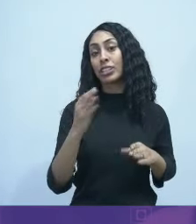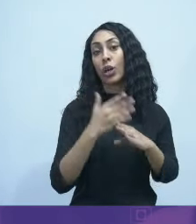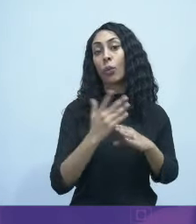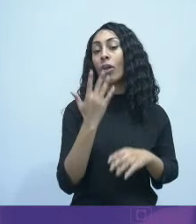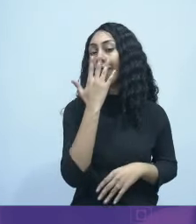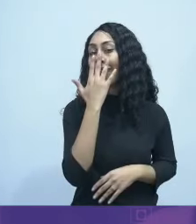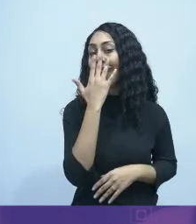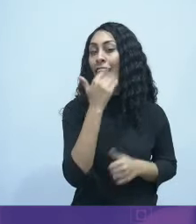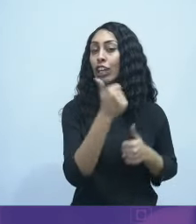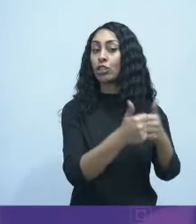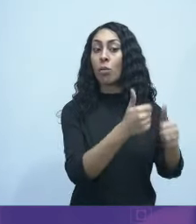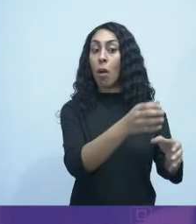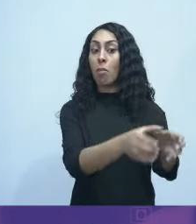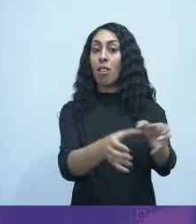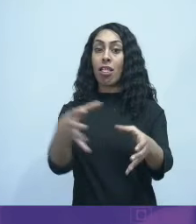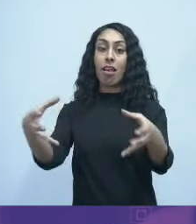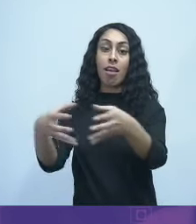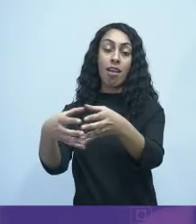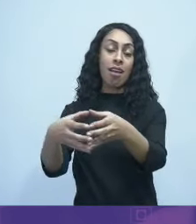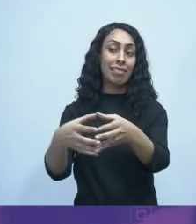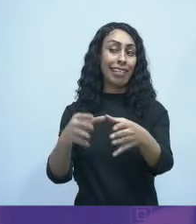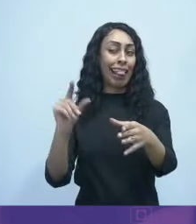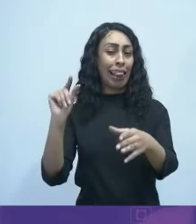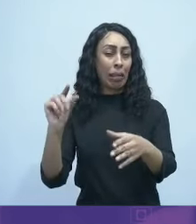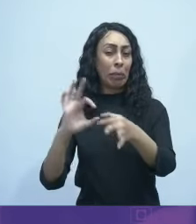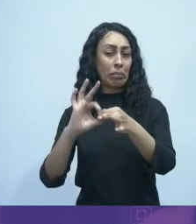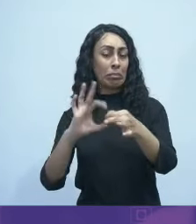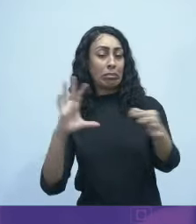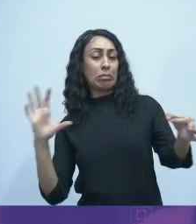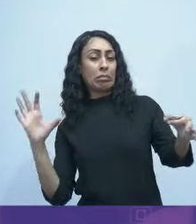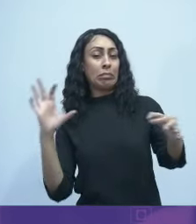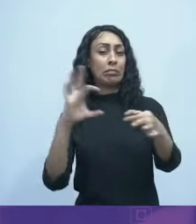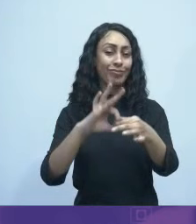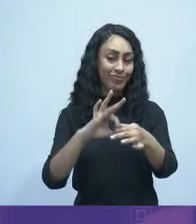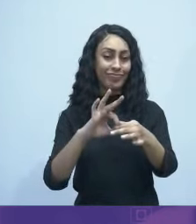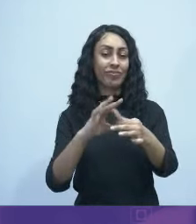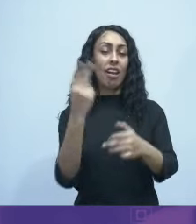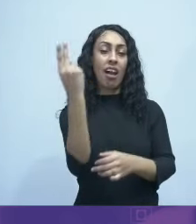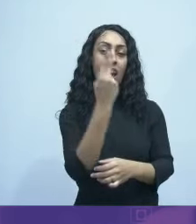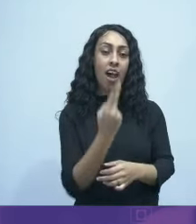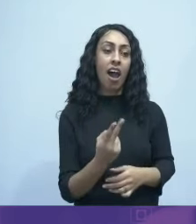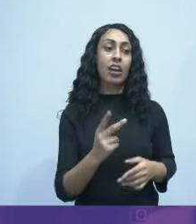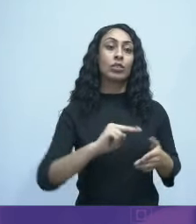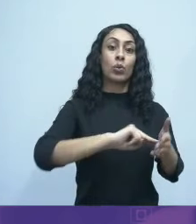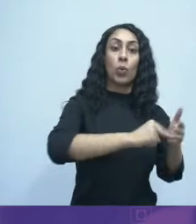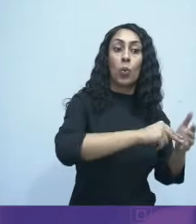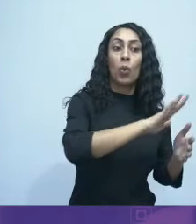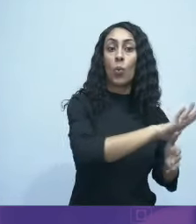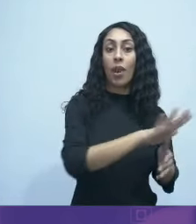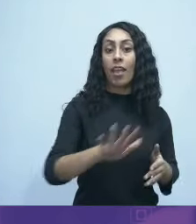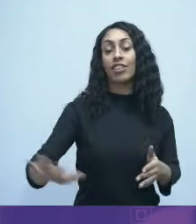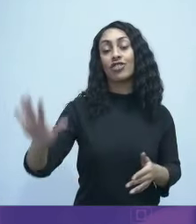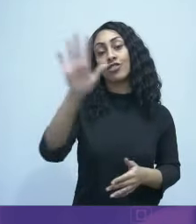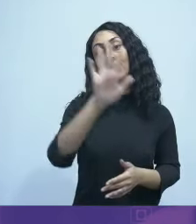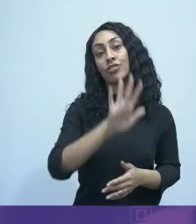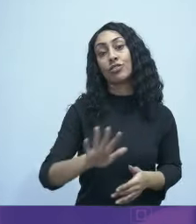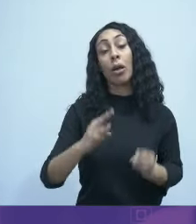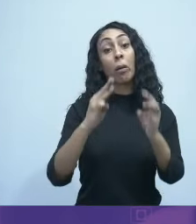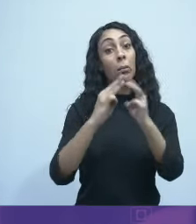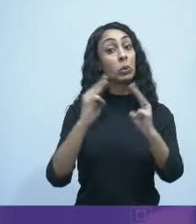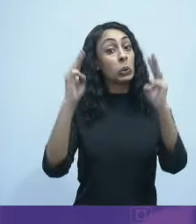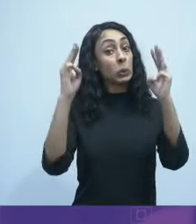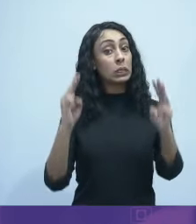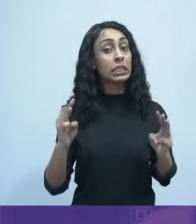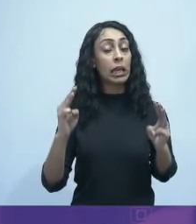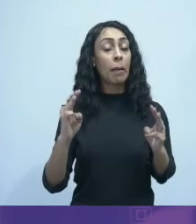age population. So you can see there's a bit of a disconnect between our arts organisations and our museums. In terms of our museums, our